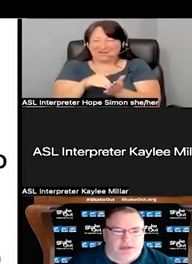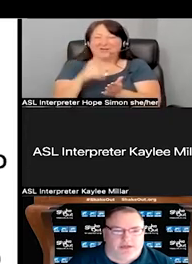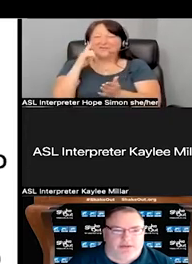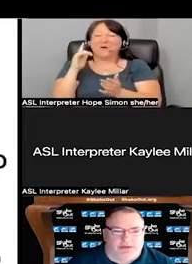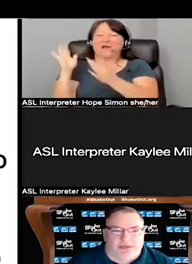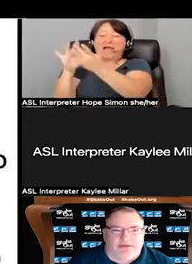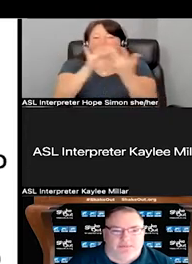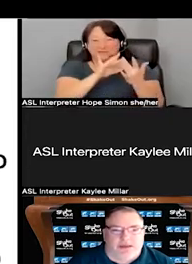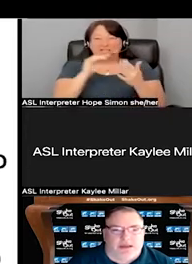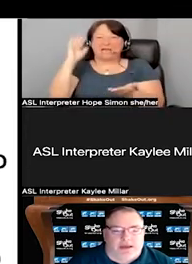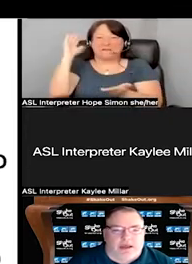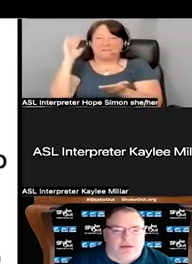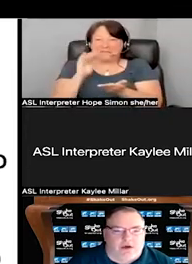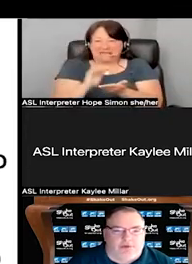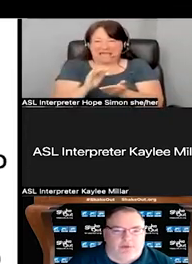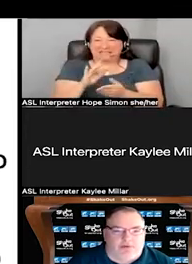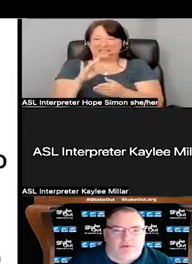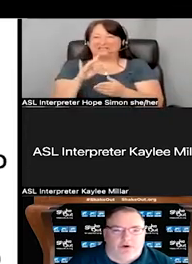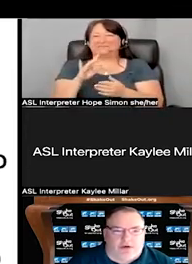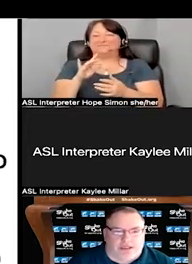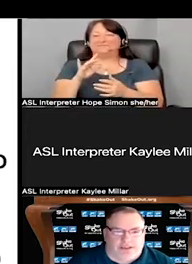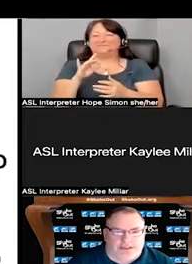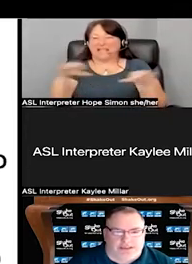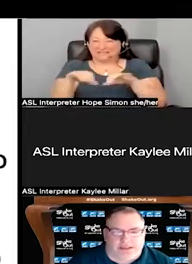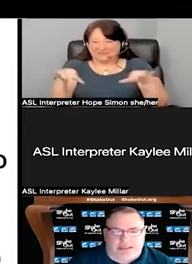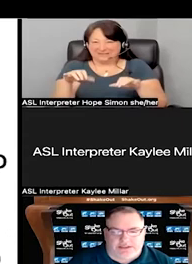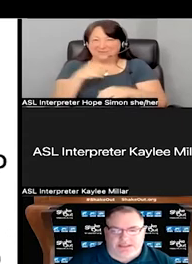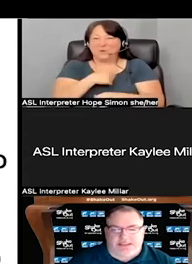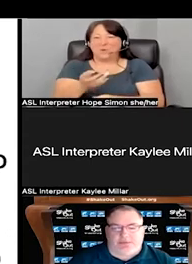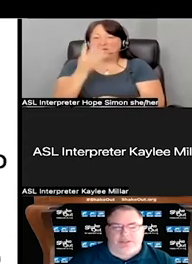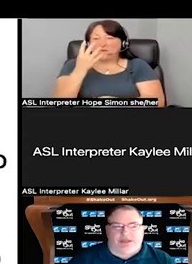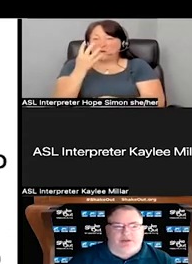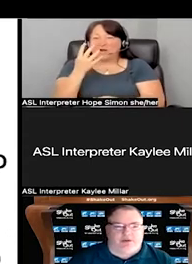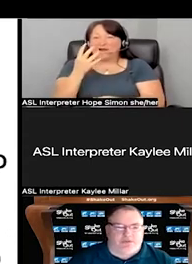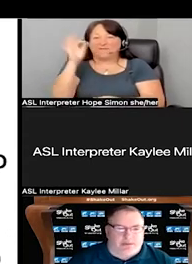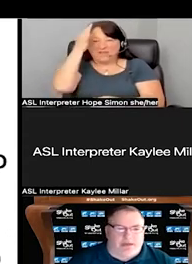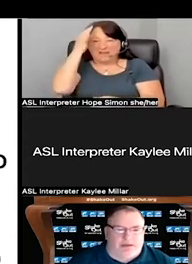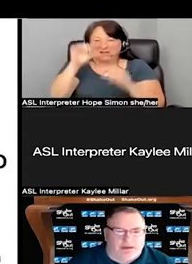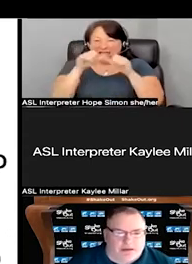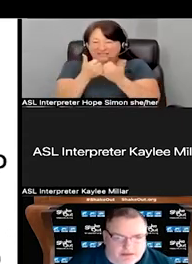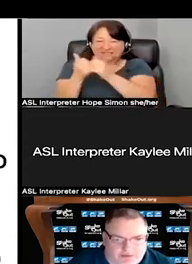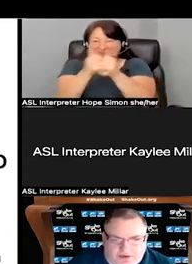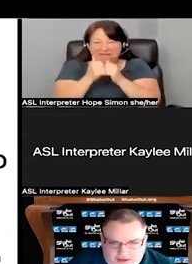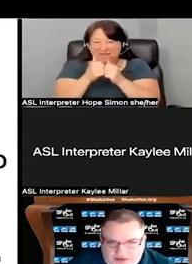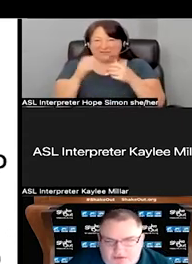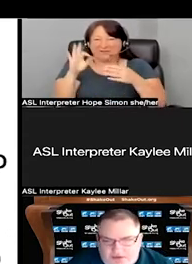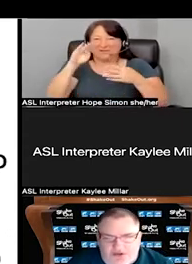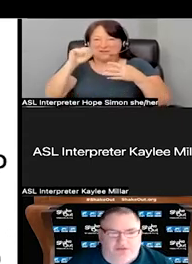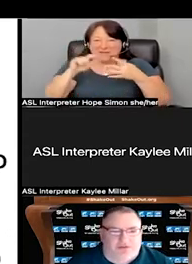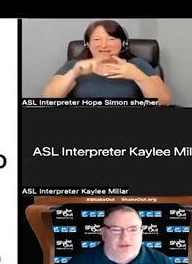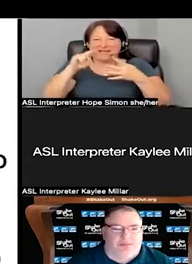and mitigation activities. And NEHERP is one of four federal agencies that work together, FEMA, the NIST,